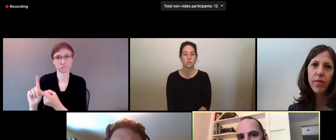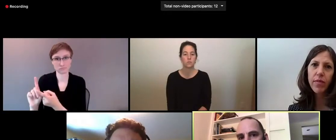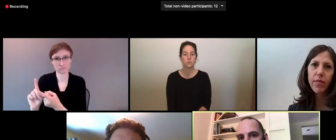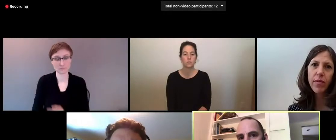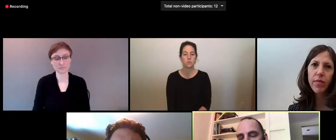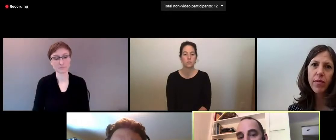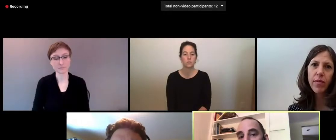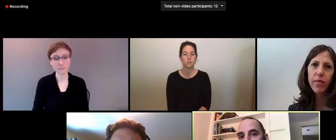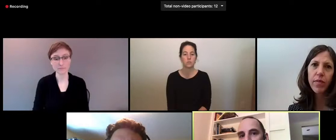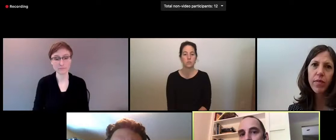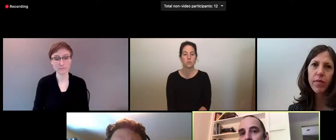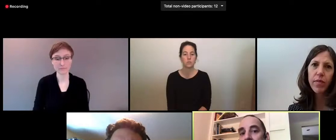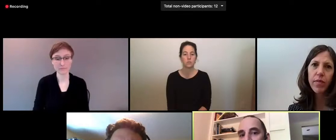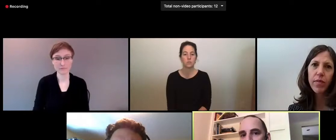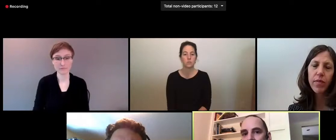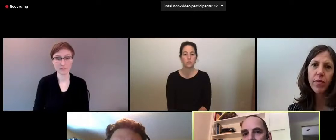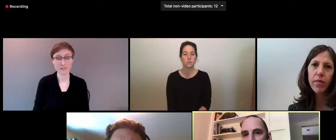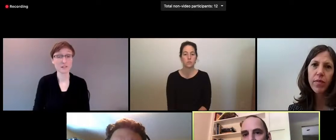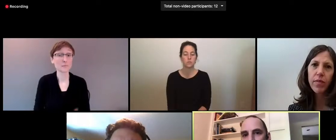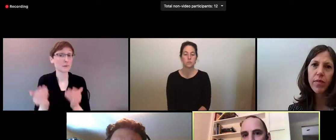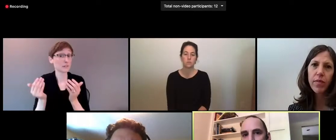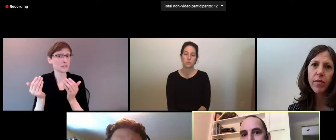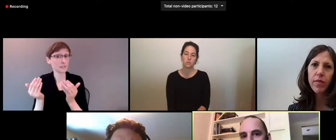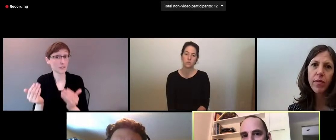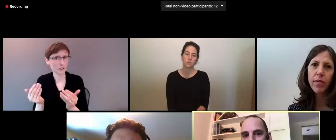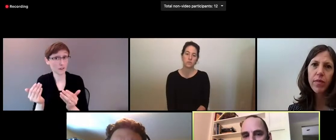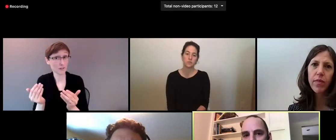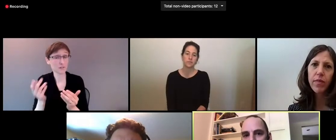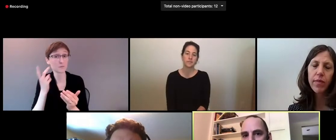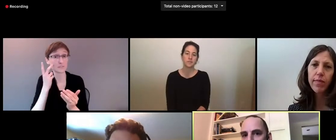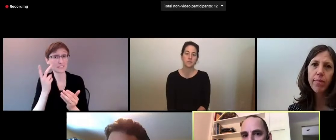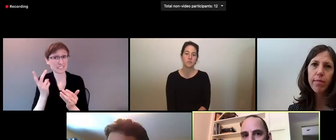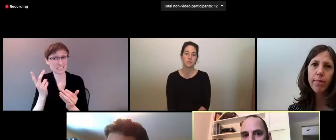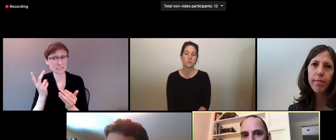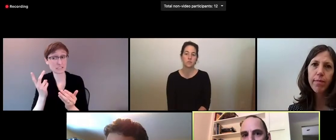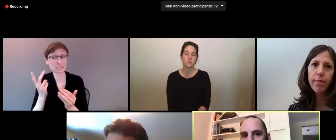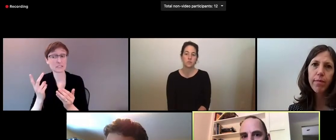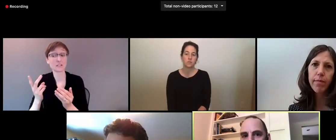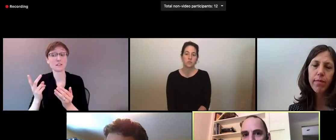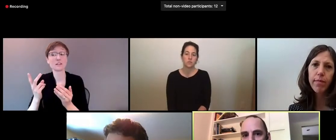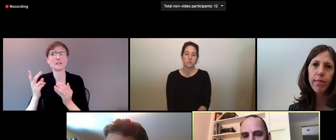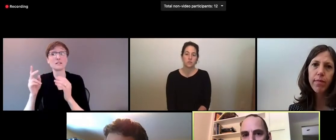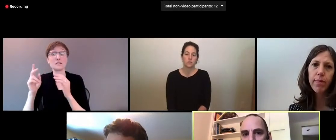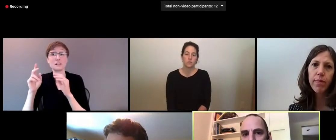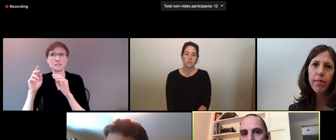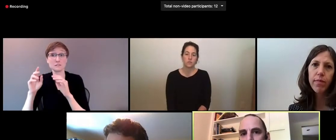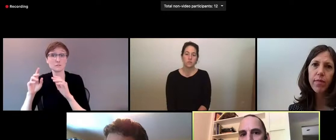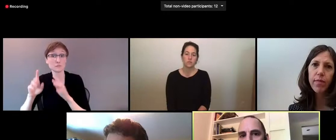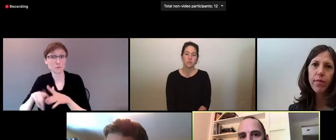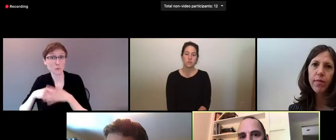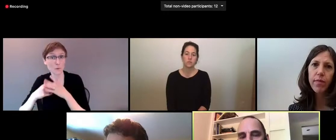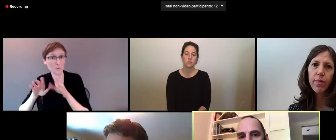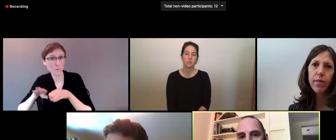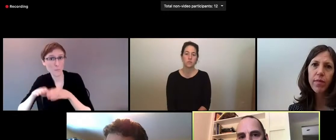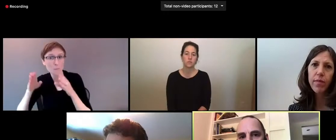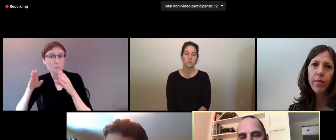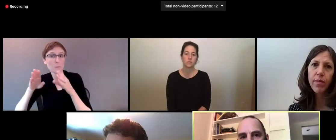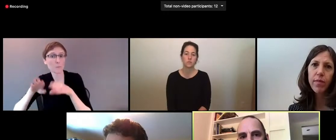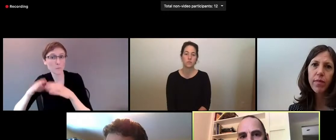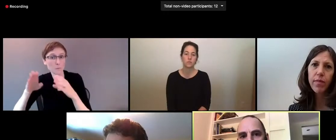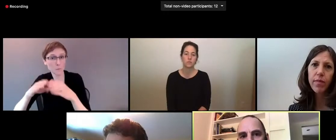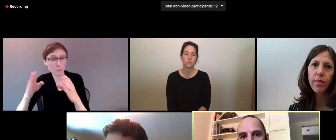we now have this increasing possibility of spread back into the long-term care facilities as we sort of open up, reopen,